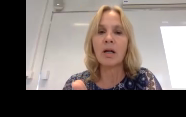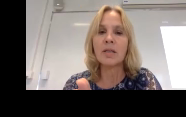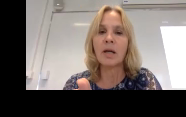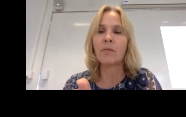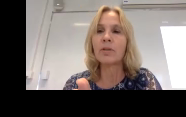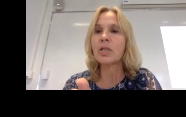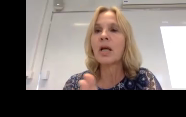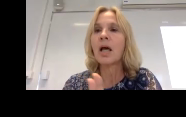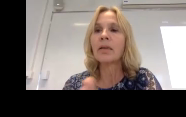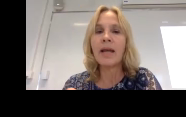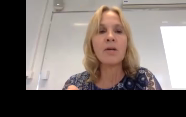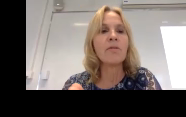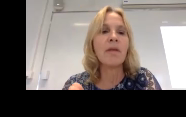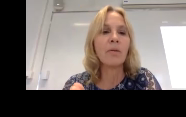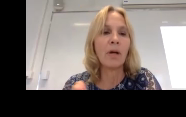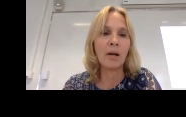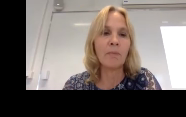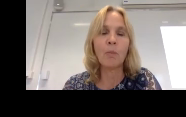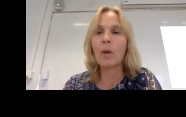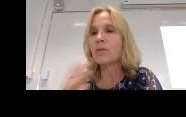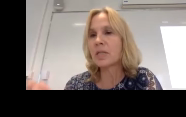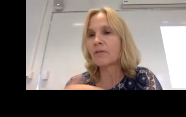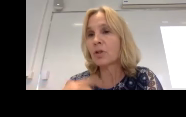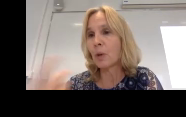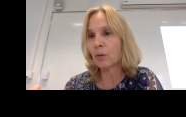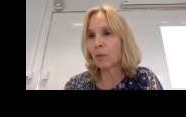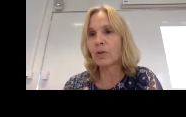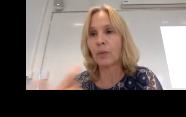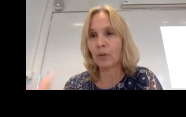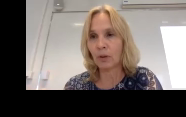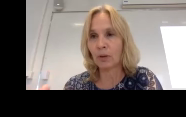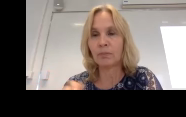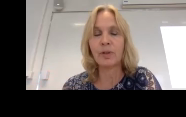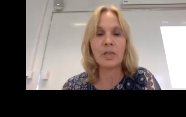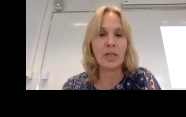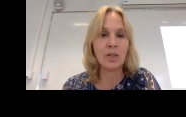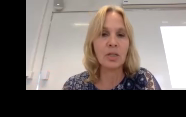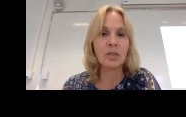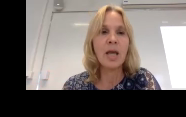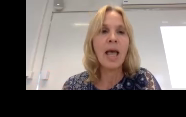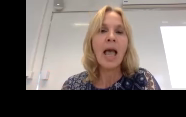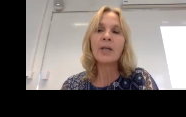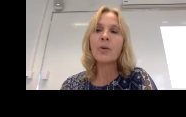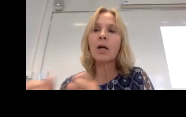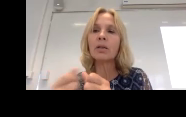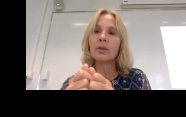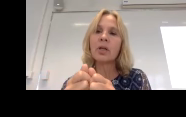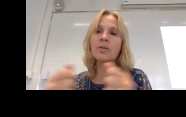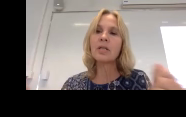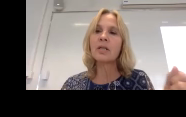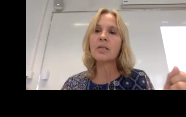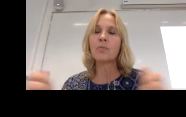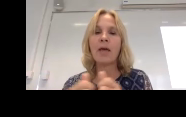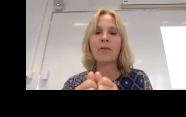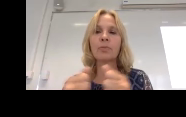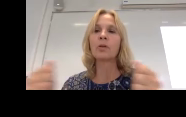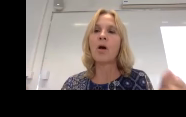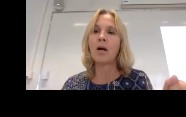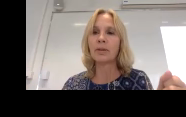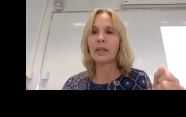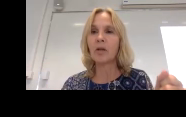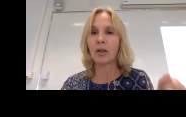stimulus onset, which is later than what you see for spoken words or written word presentations. And you can also see that it's